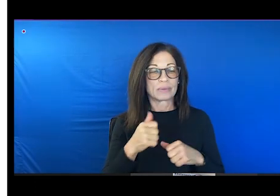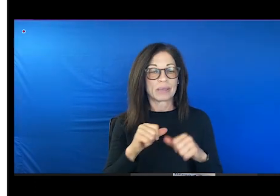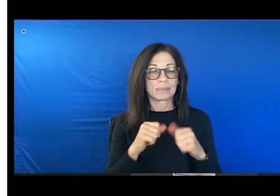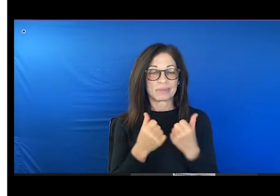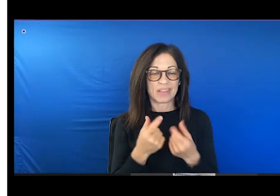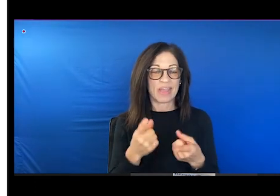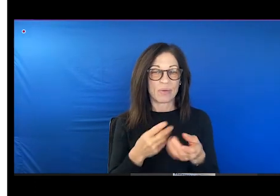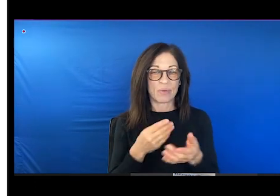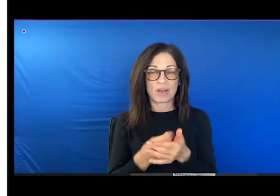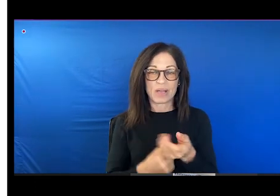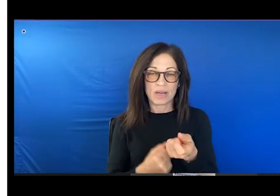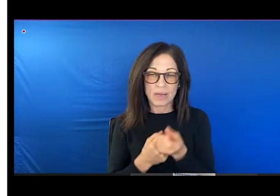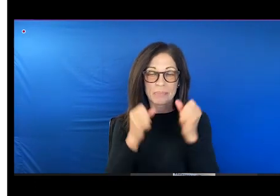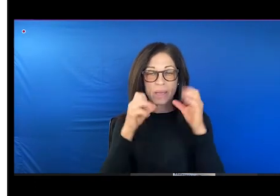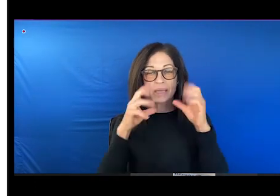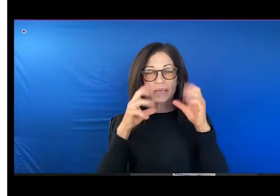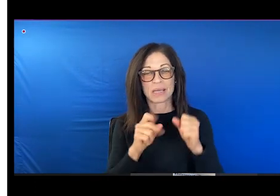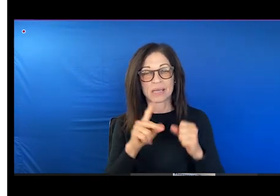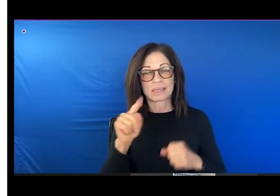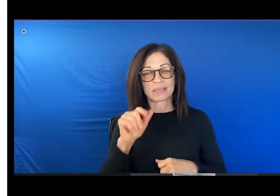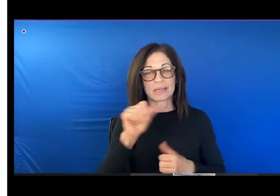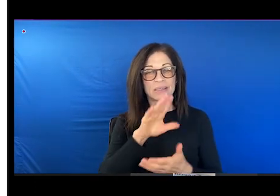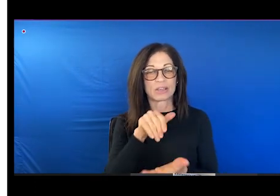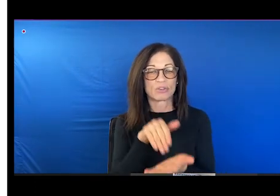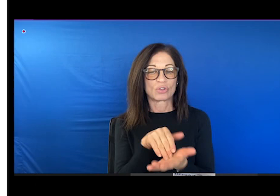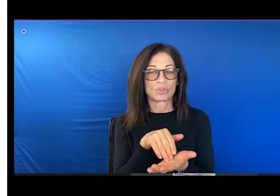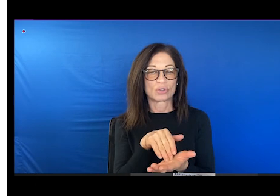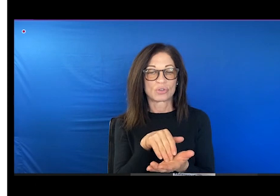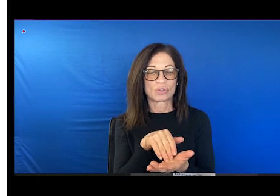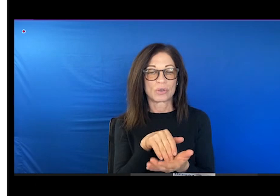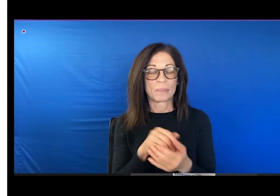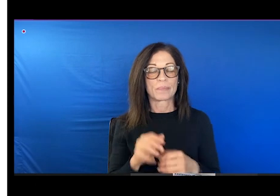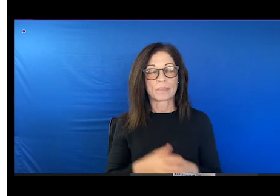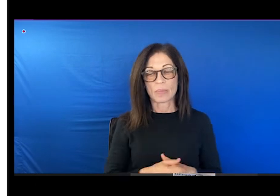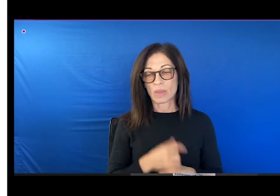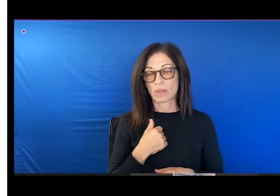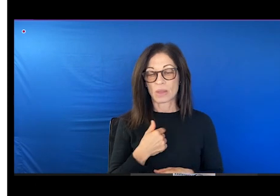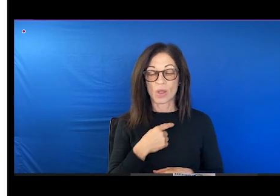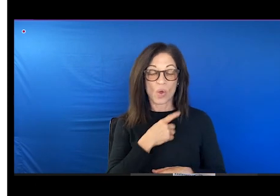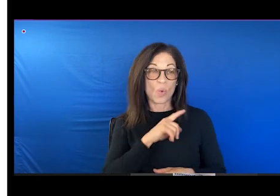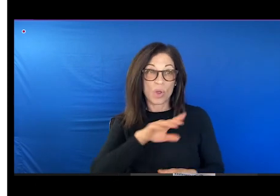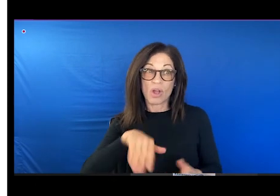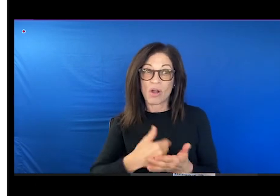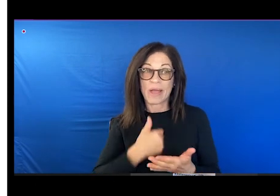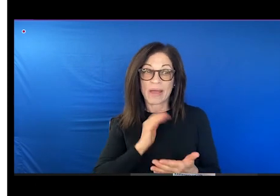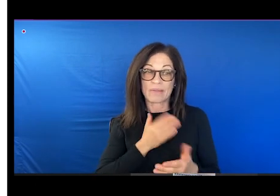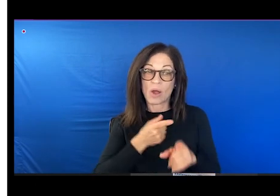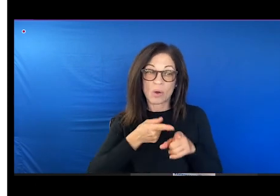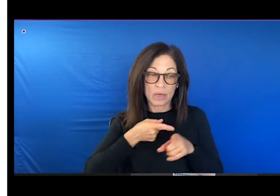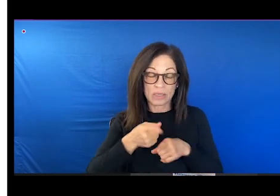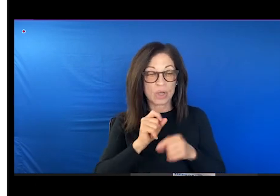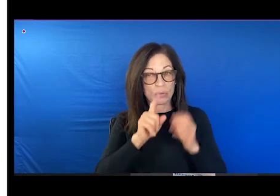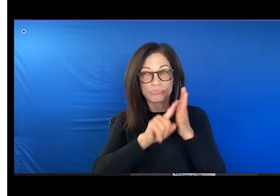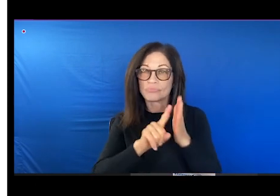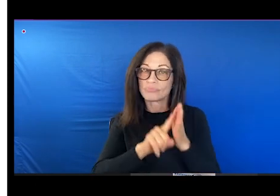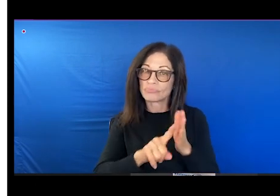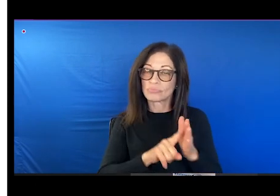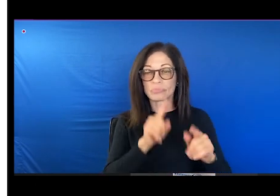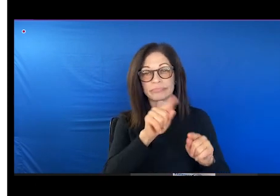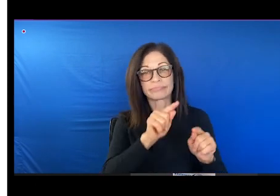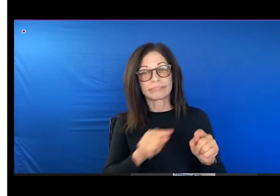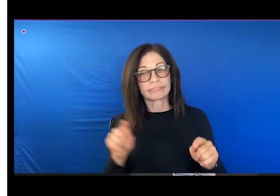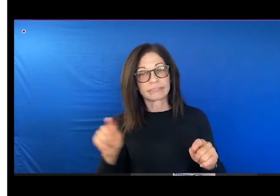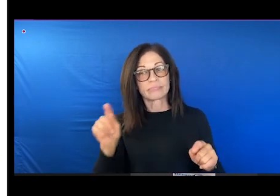Department of Education, funds amazing technical assistance centers. We all have our little niche,